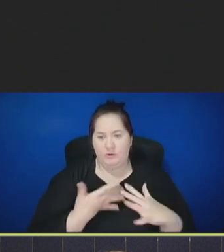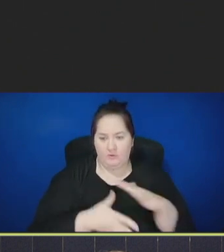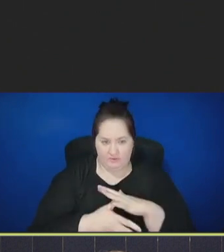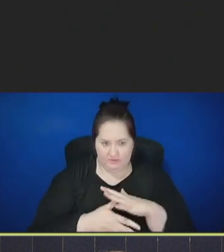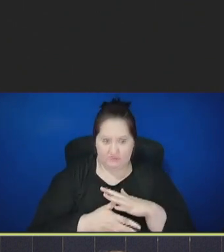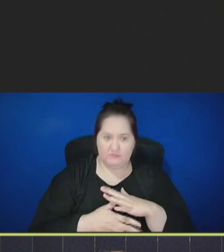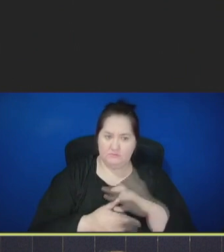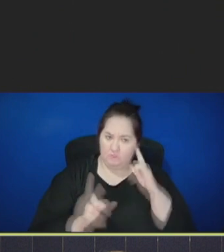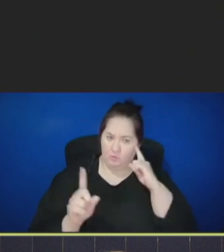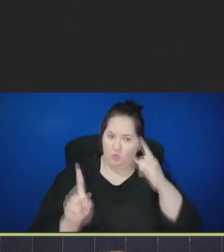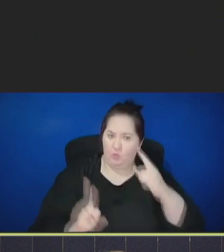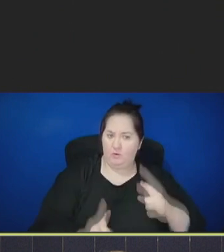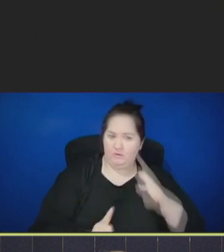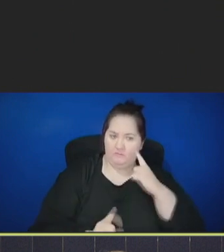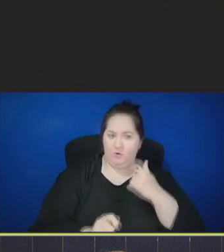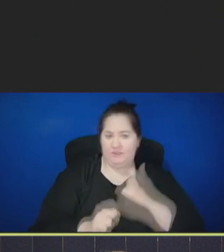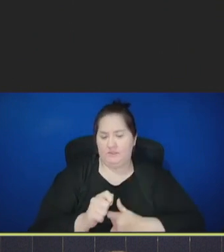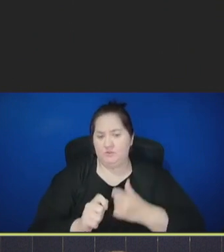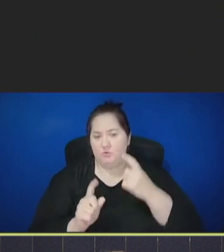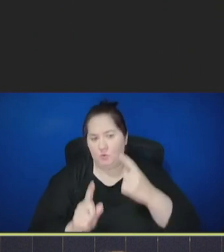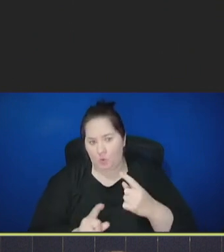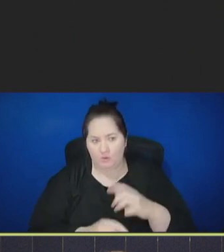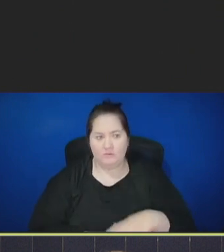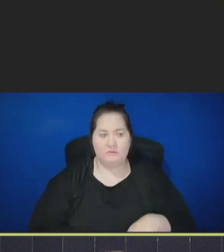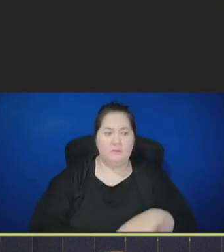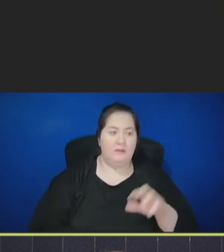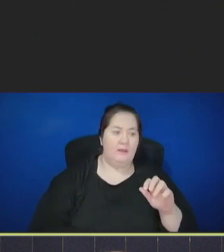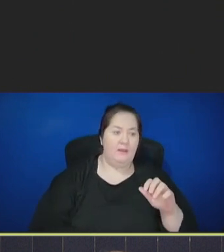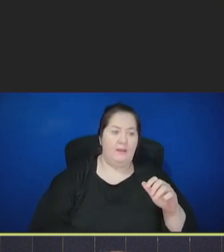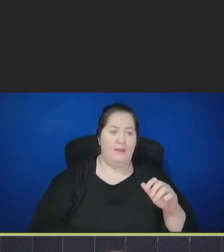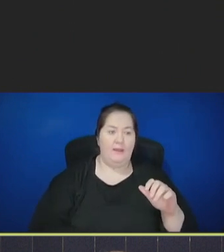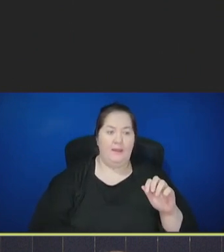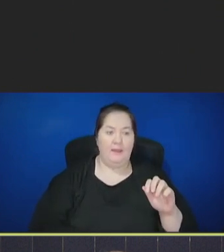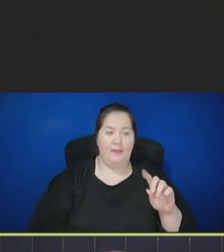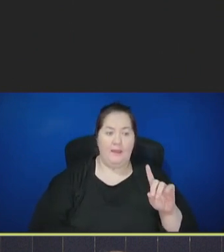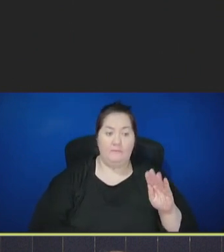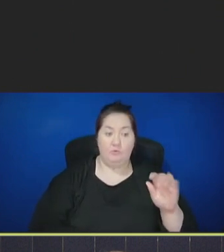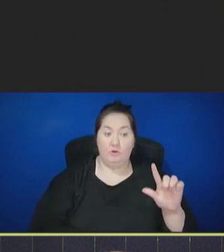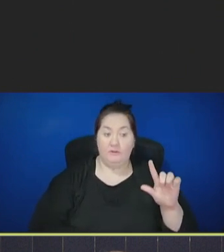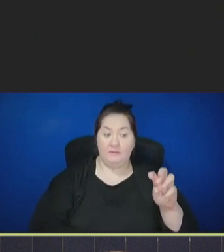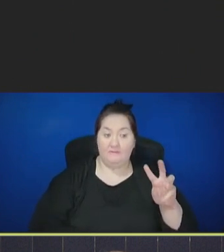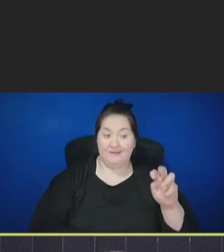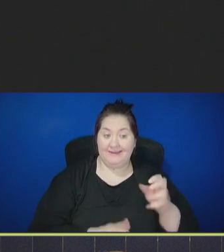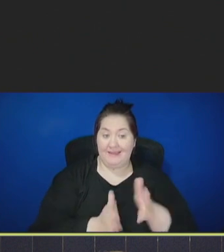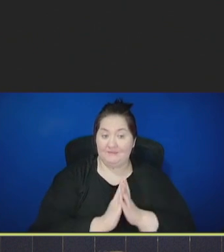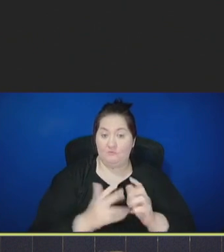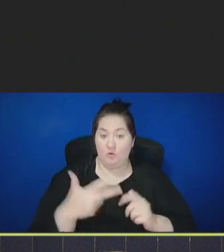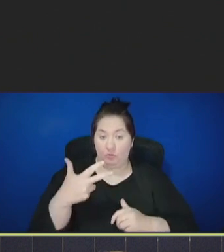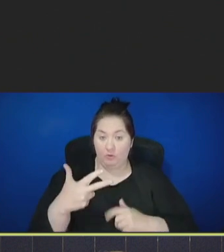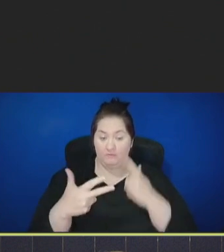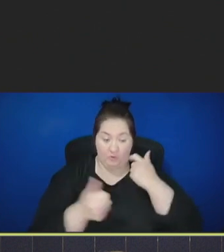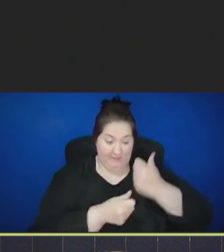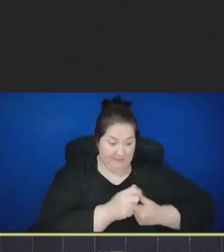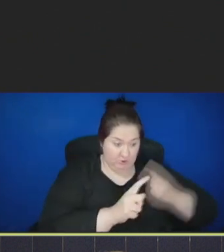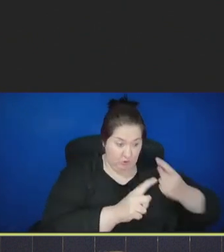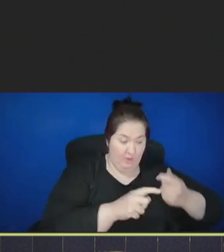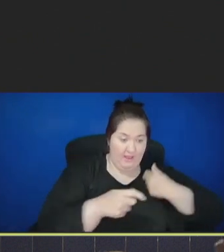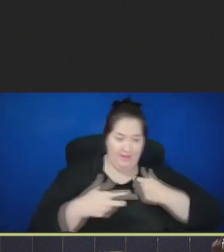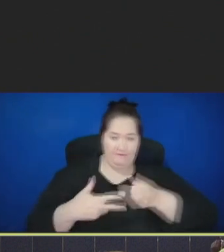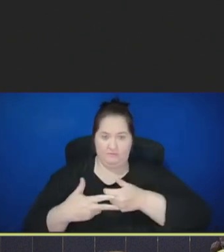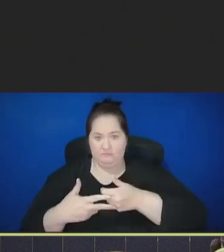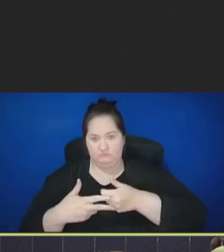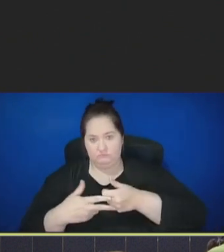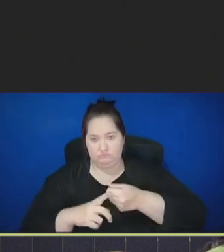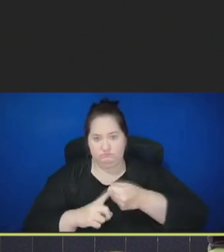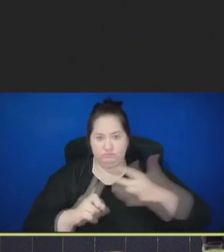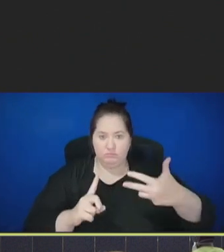the objectives. And Emerald Levine had asked for 3 for each goal. that we think are